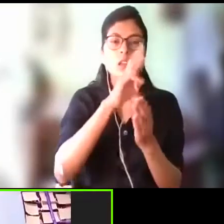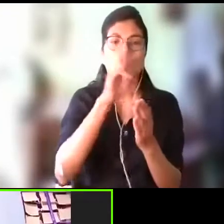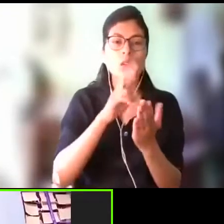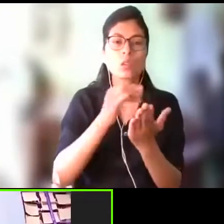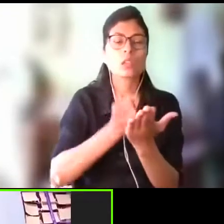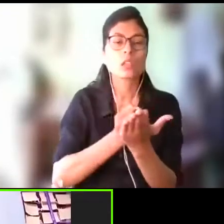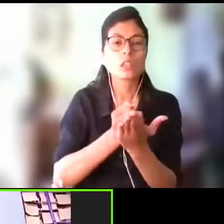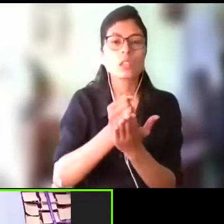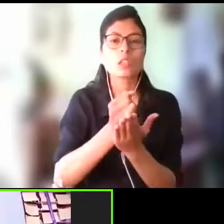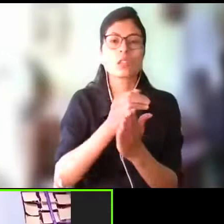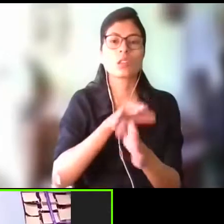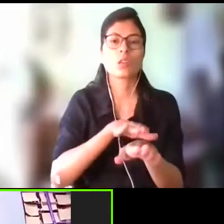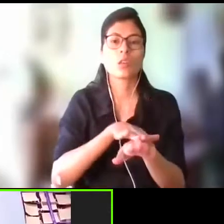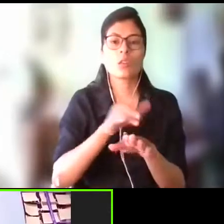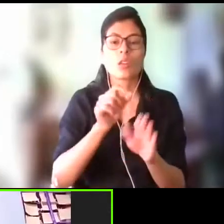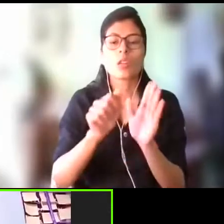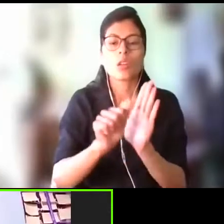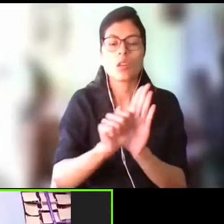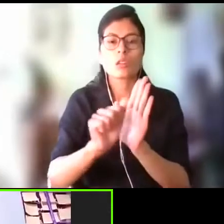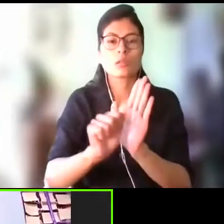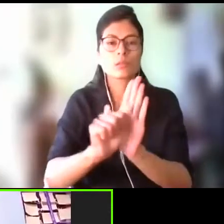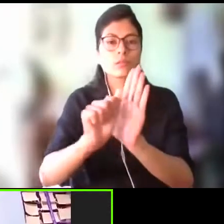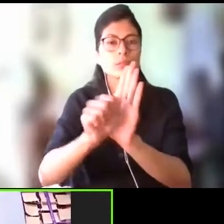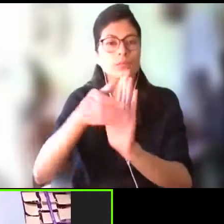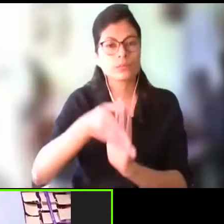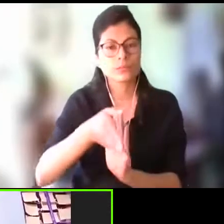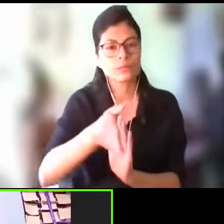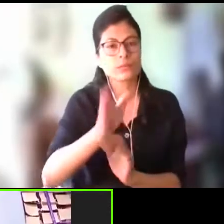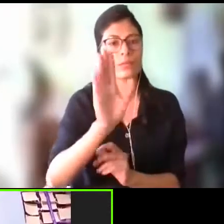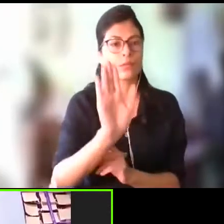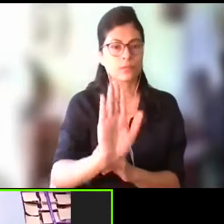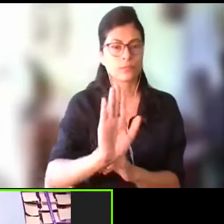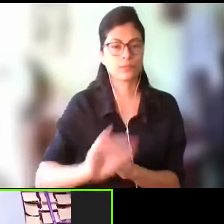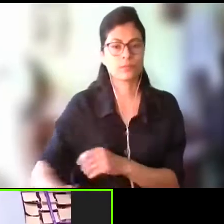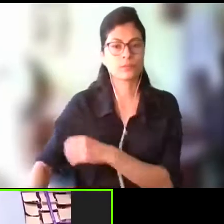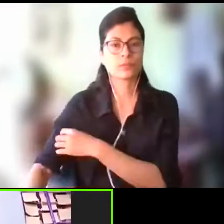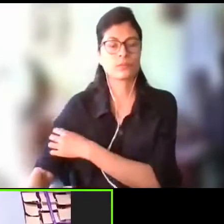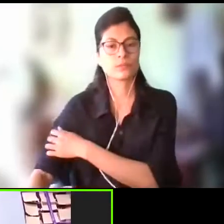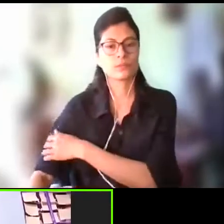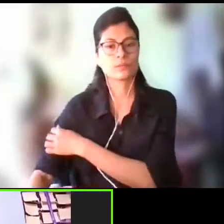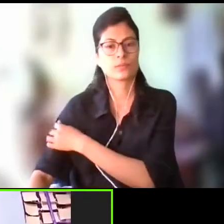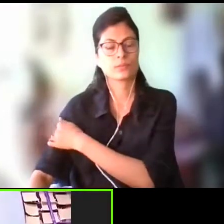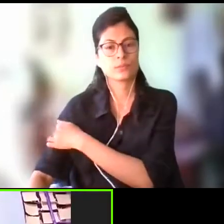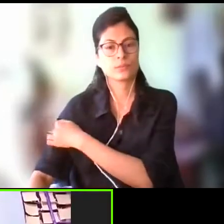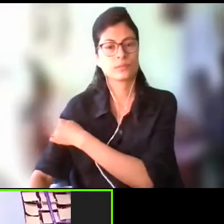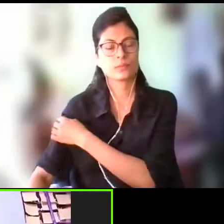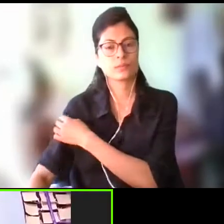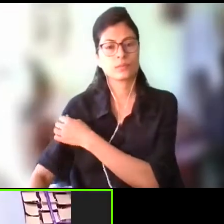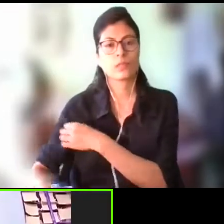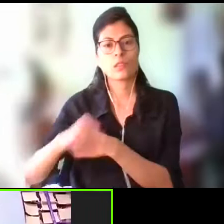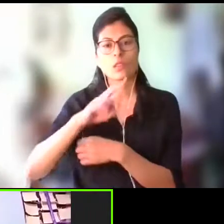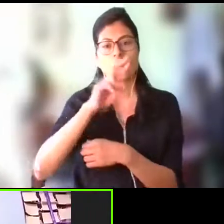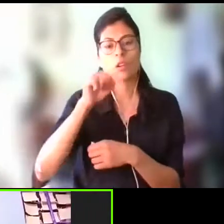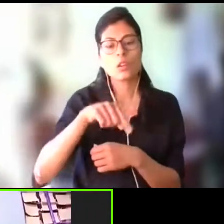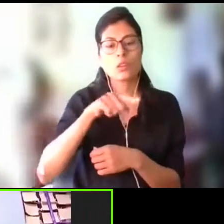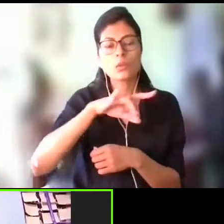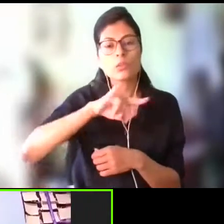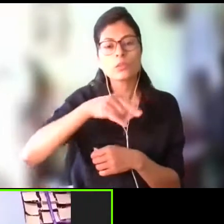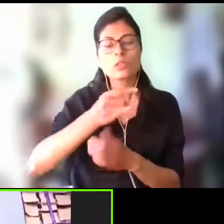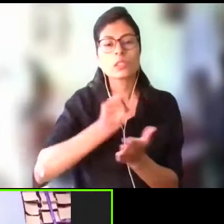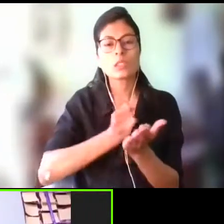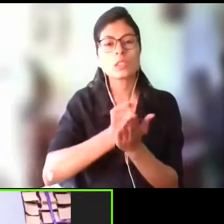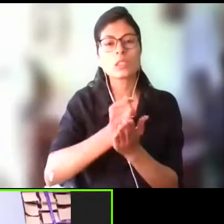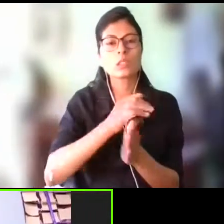we have to go in to start weeding, clearing, and restructuring the farms and positioning women